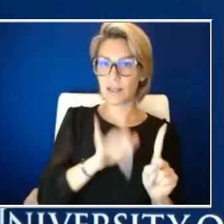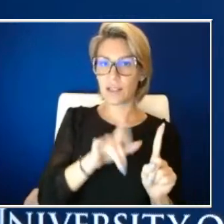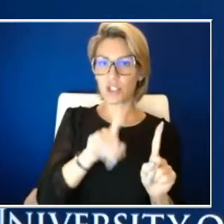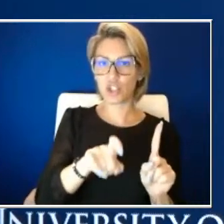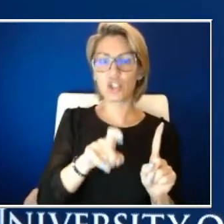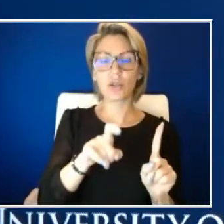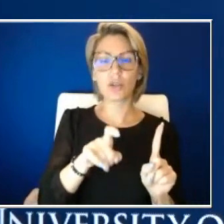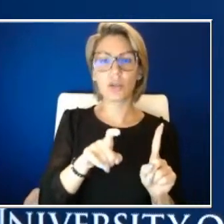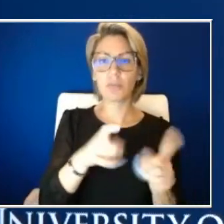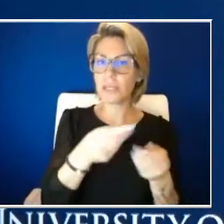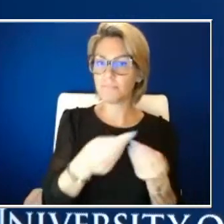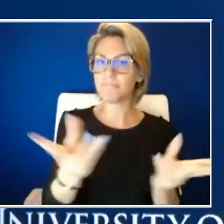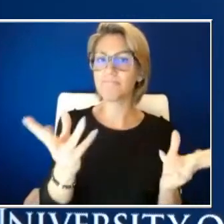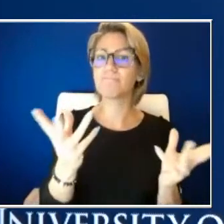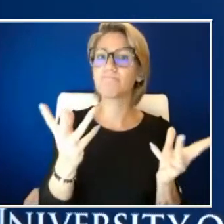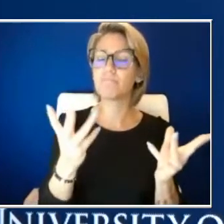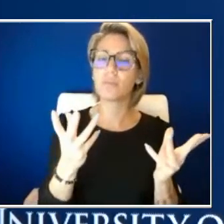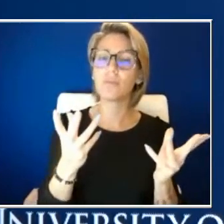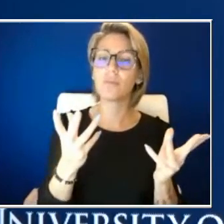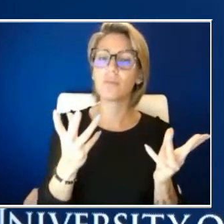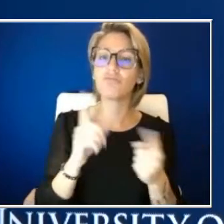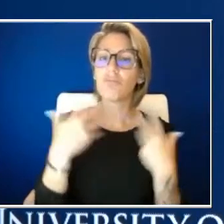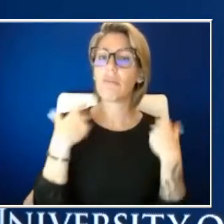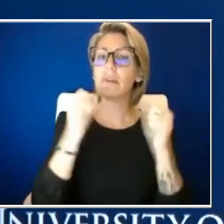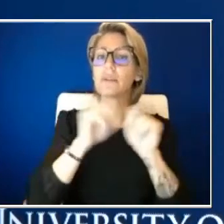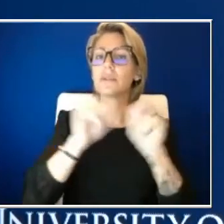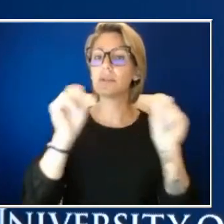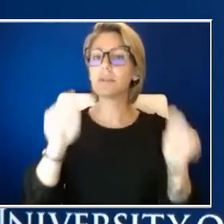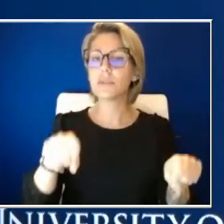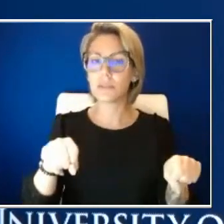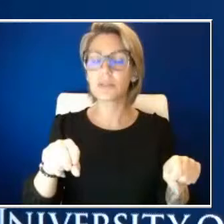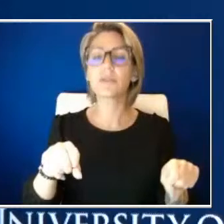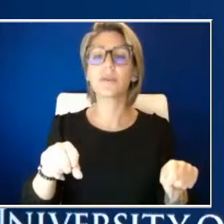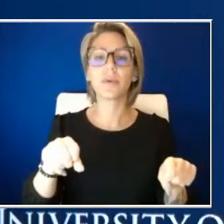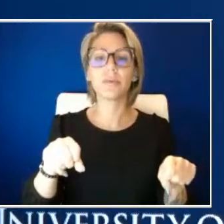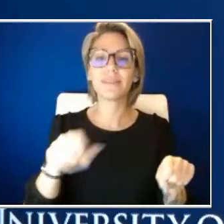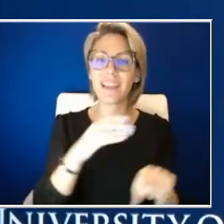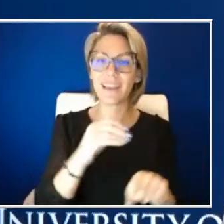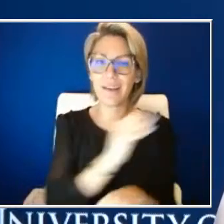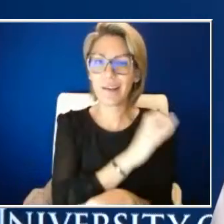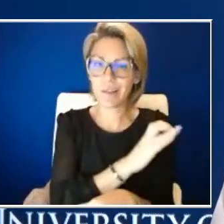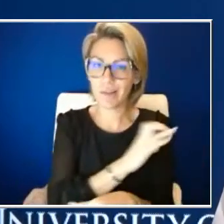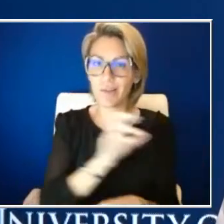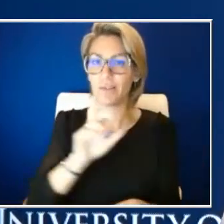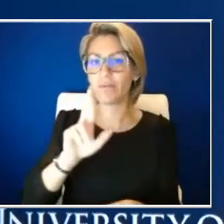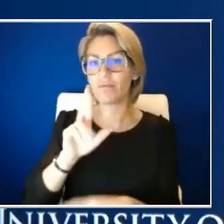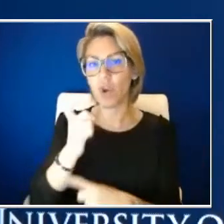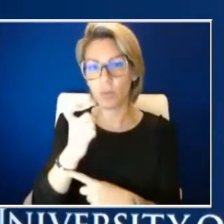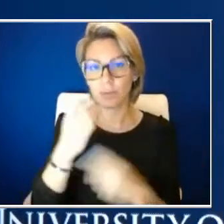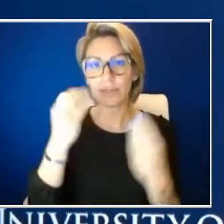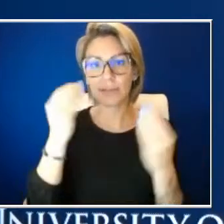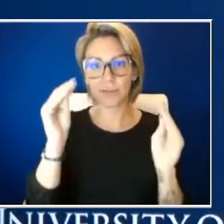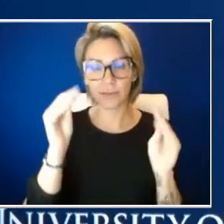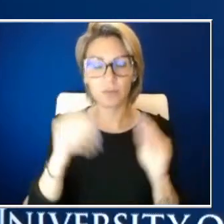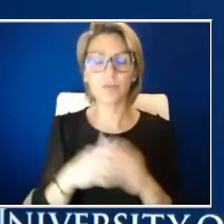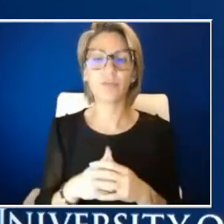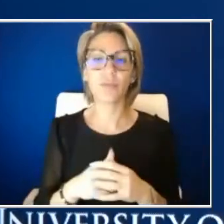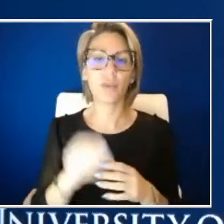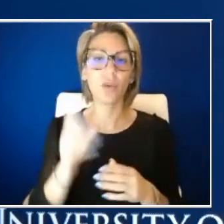warehouses and making their ways to the health systems and clinical pharmacies as well, or commercial pharmacies. It will be